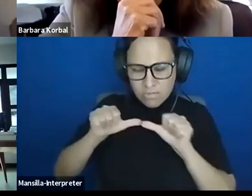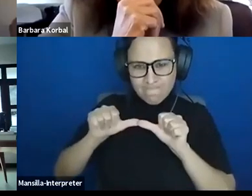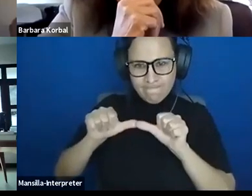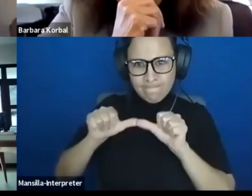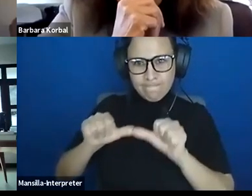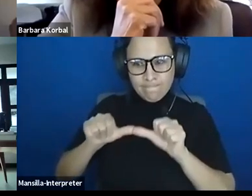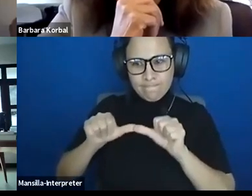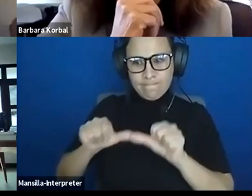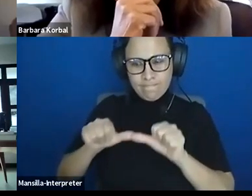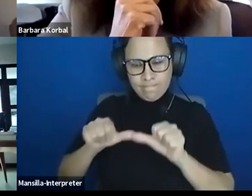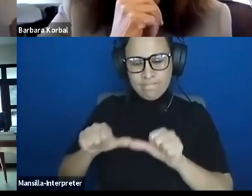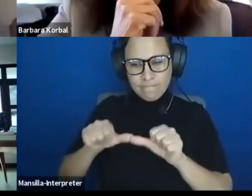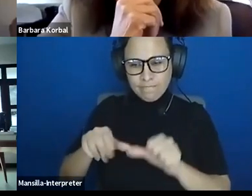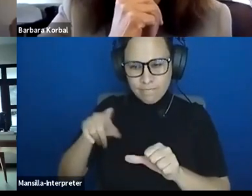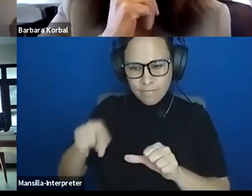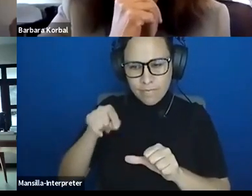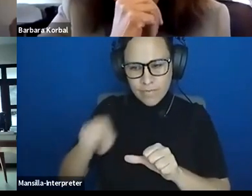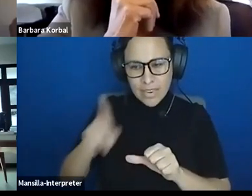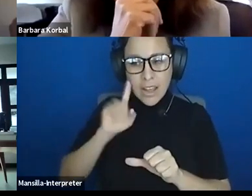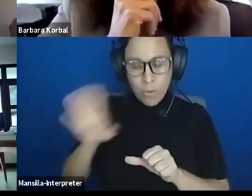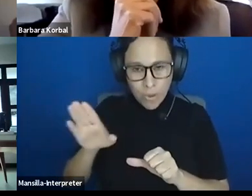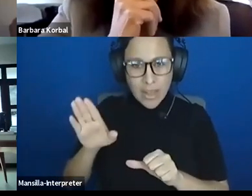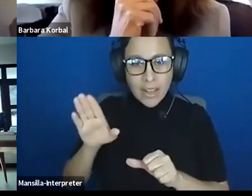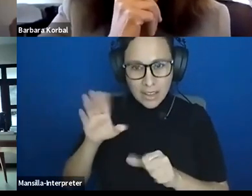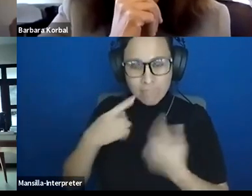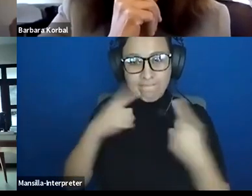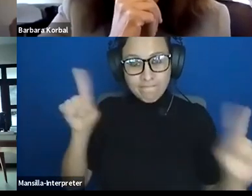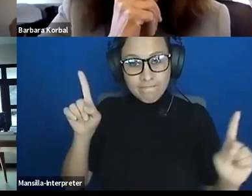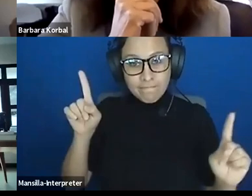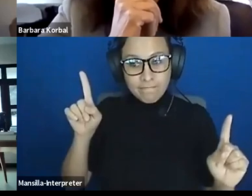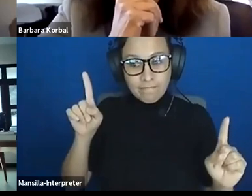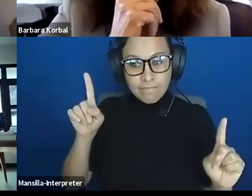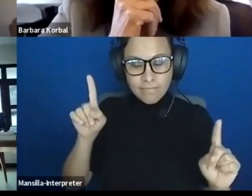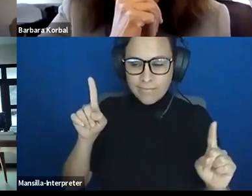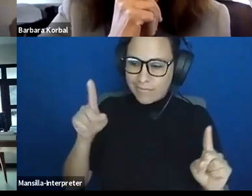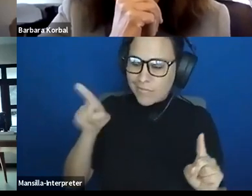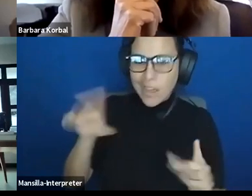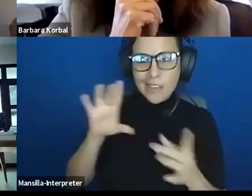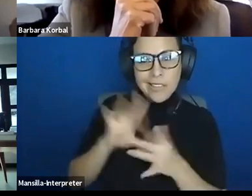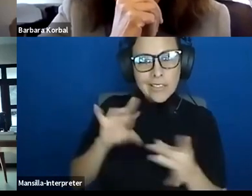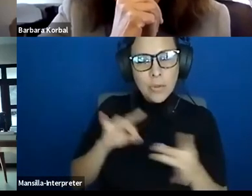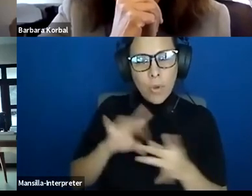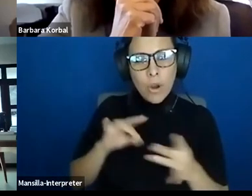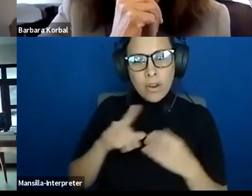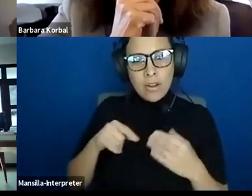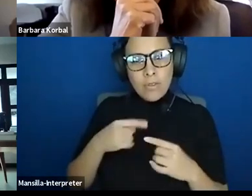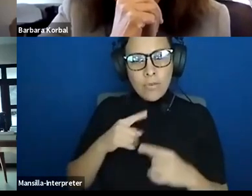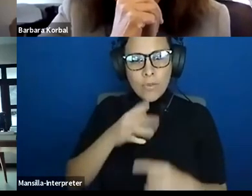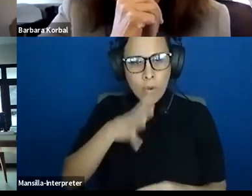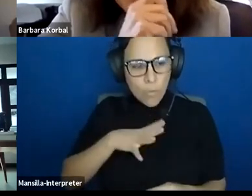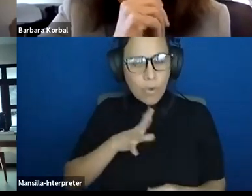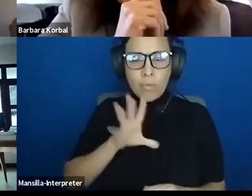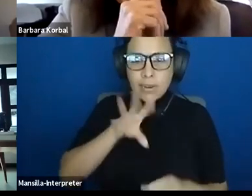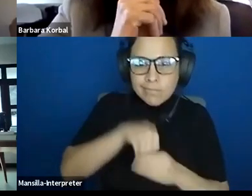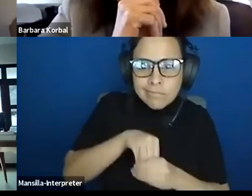is going to say what this testimony of what women's participation